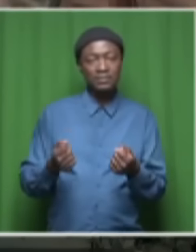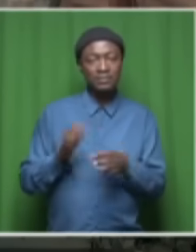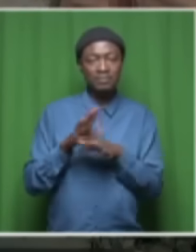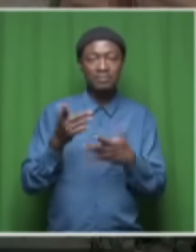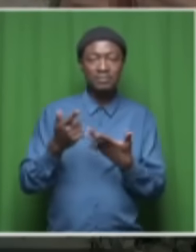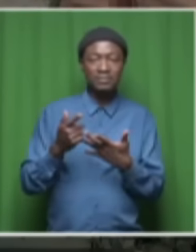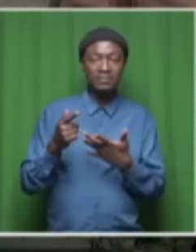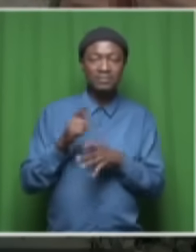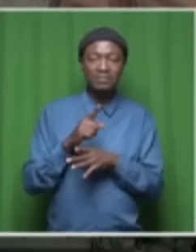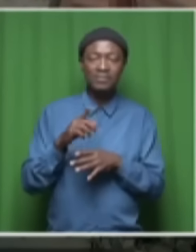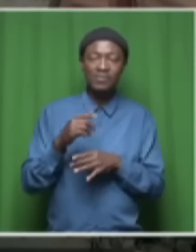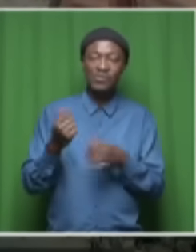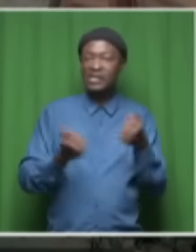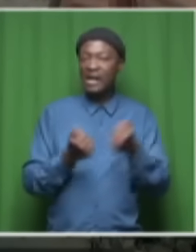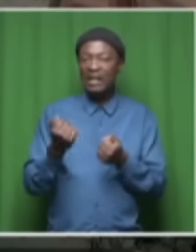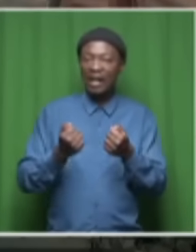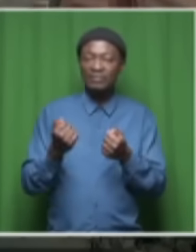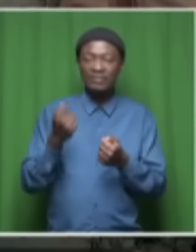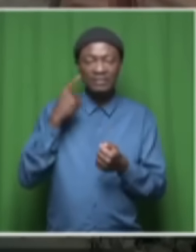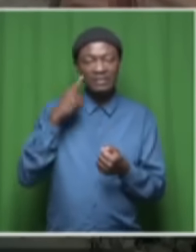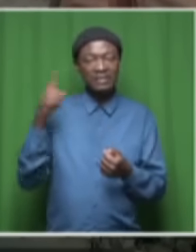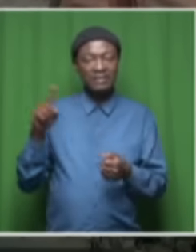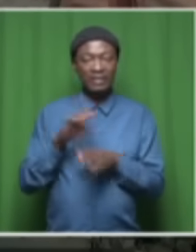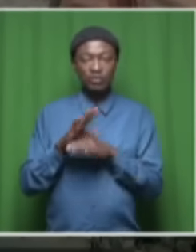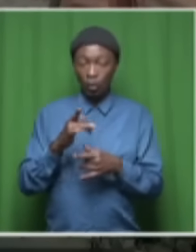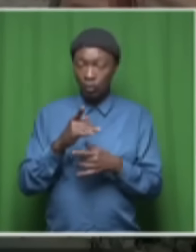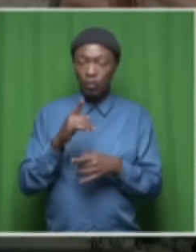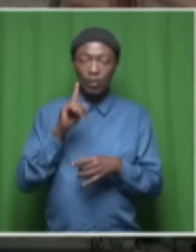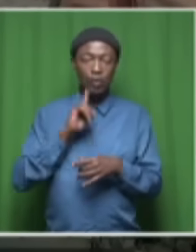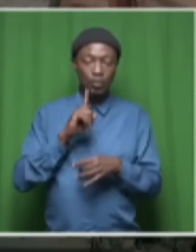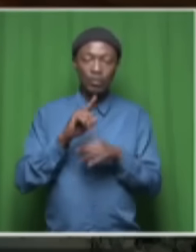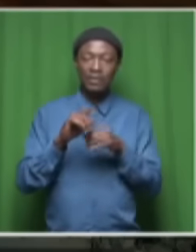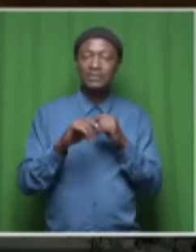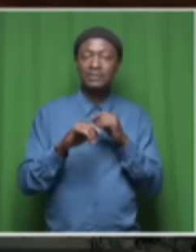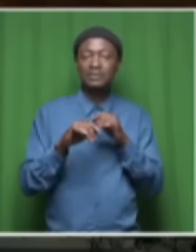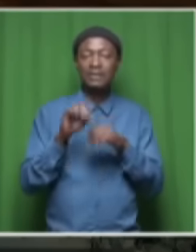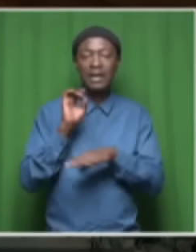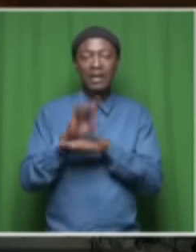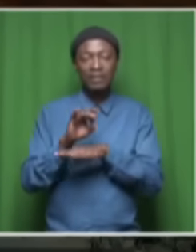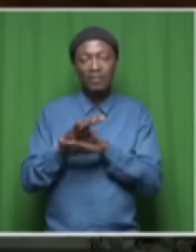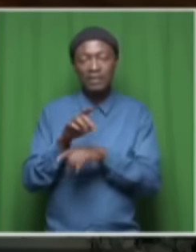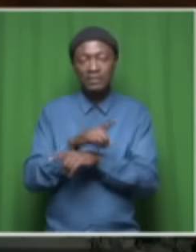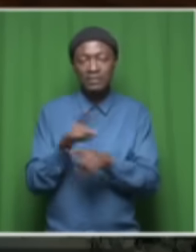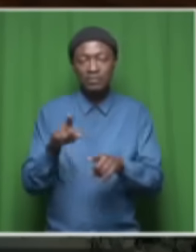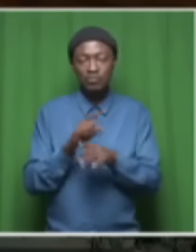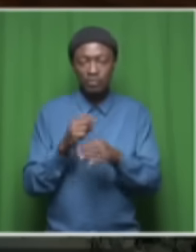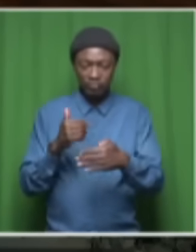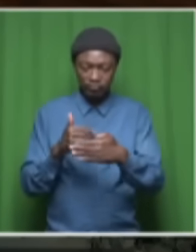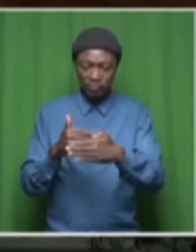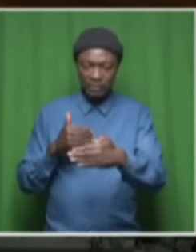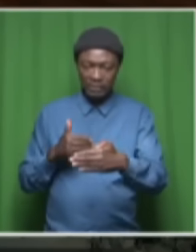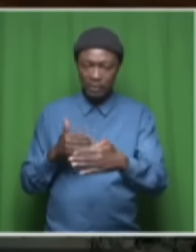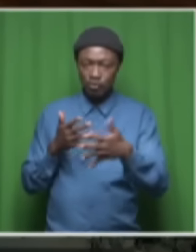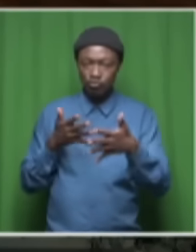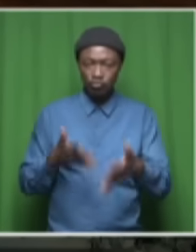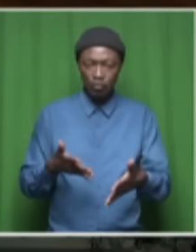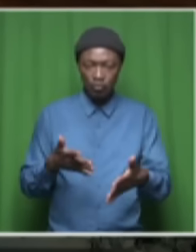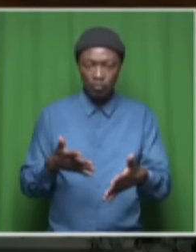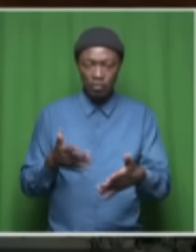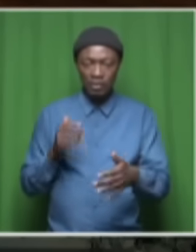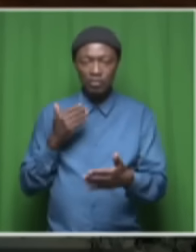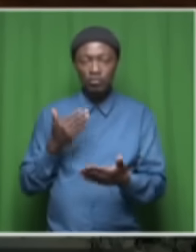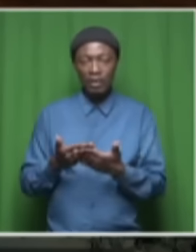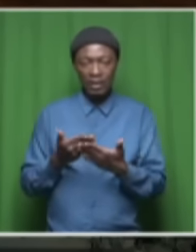negligent in terms of when they're driving. So we always advise them to say, keep the following distance so that we are